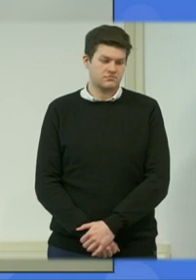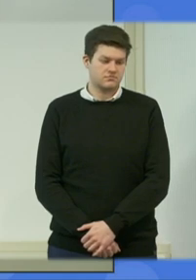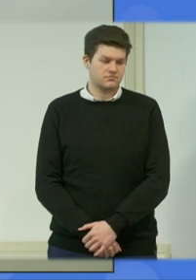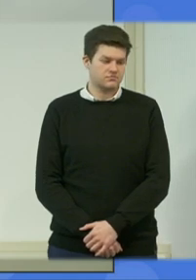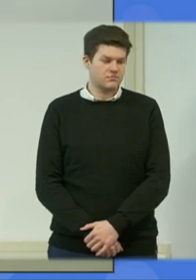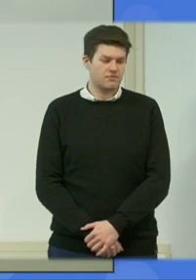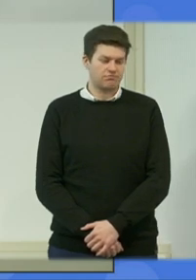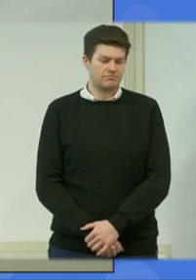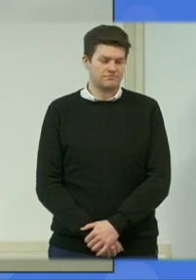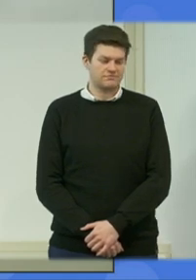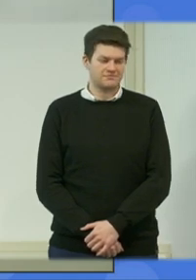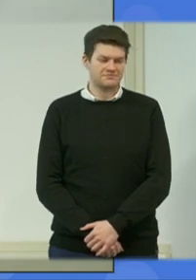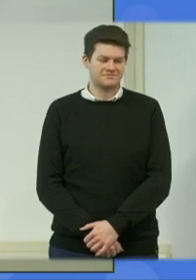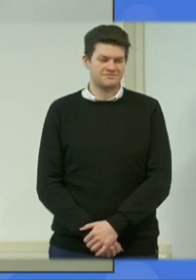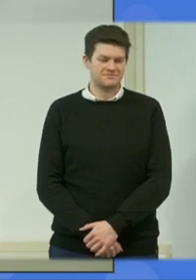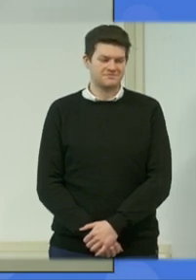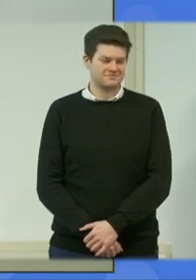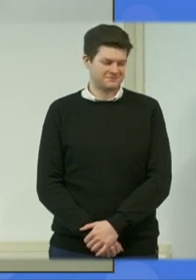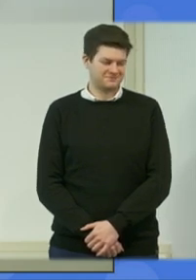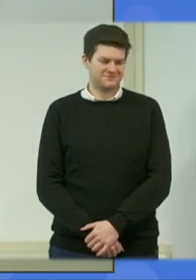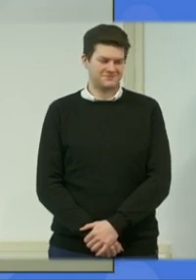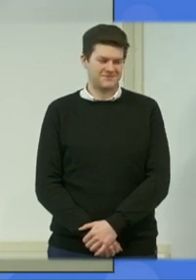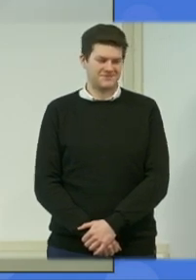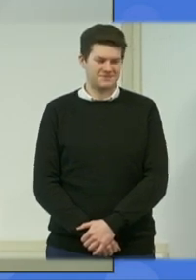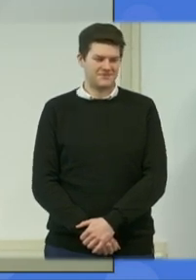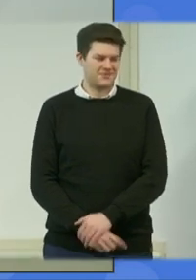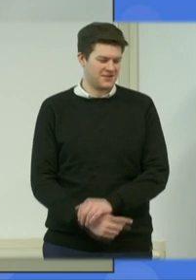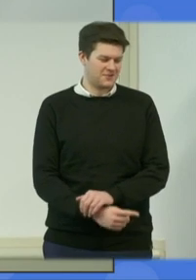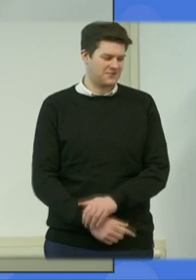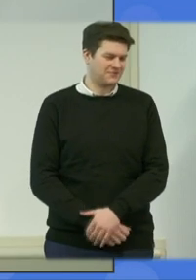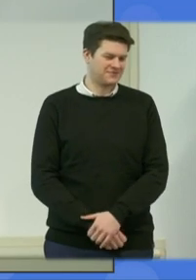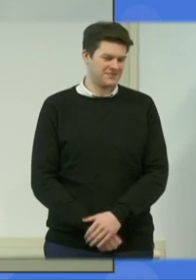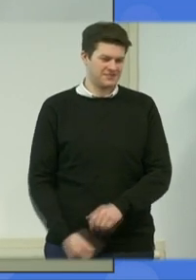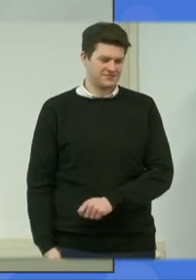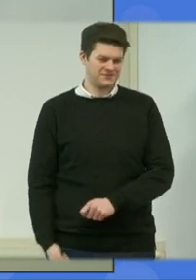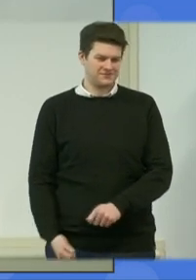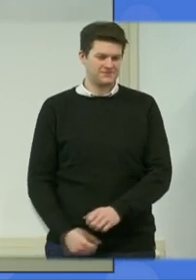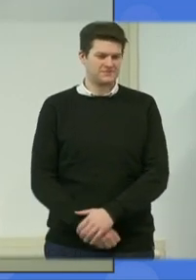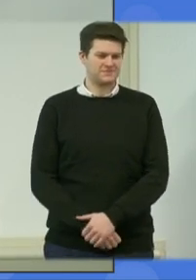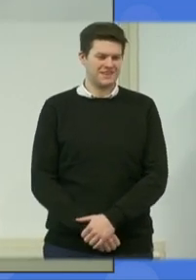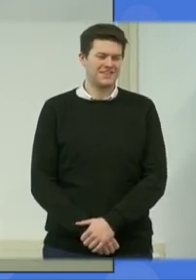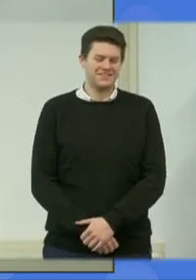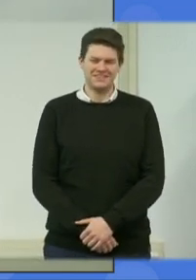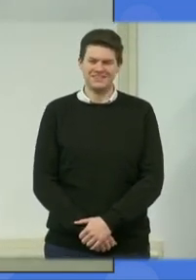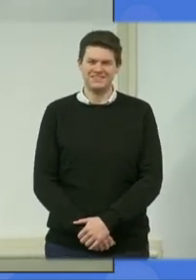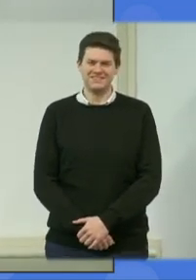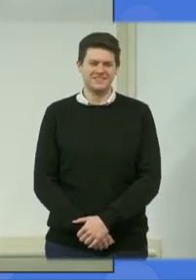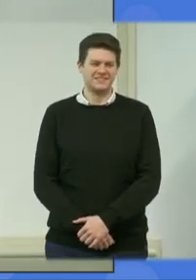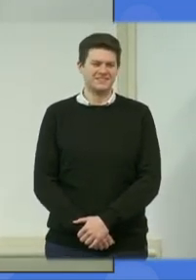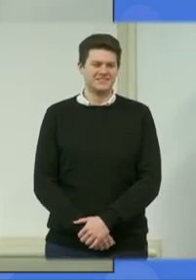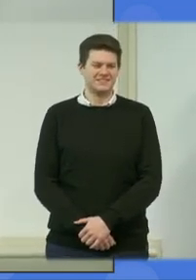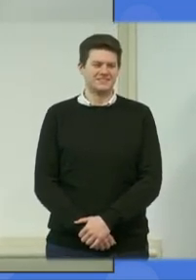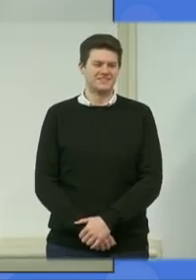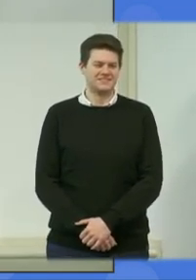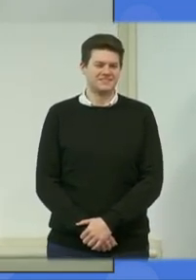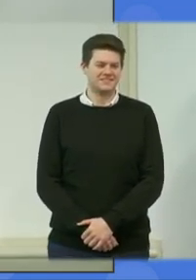Only minimal chaos, I think. I think it's all right. Good stuff. Okay, I'm just going to remind you what some of the